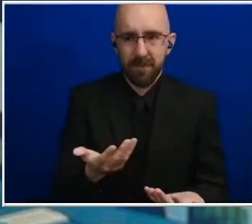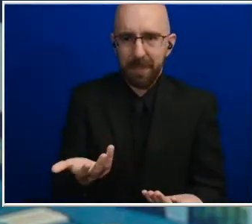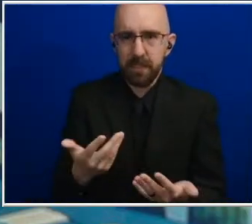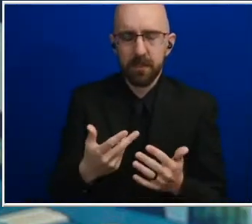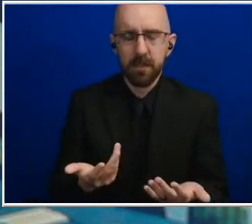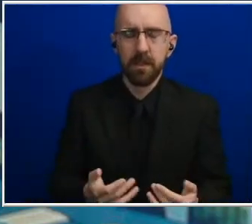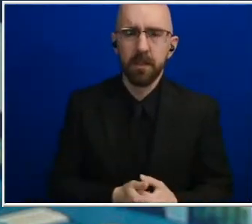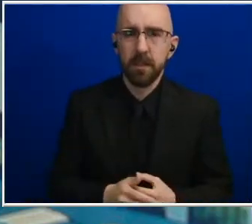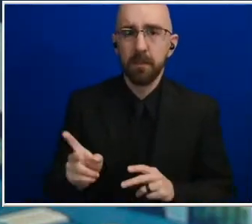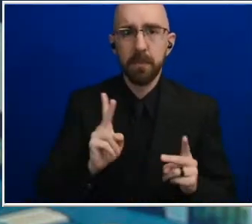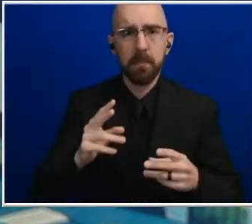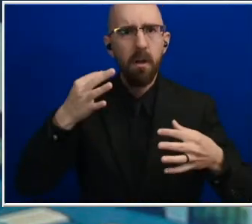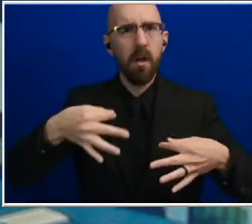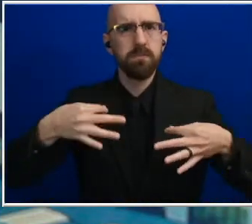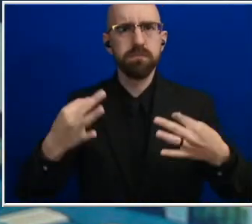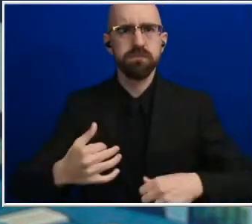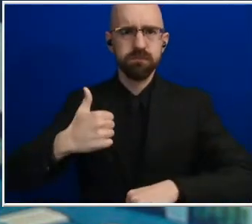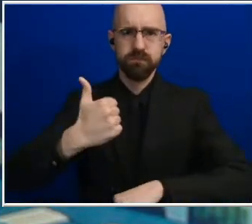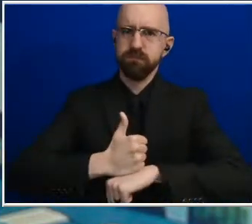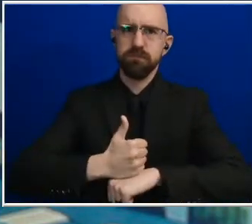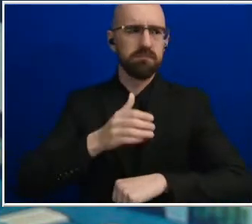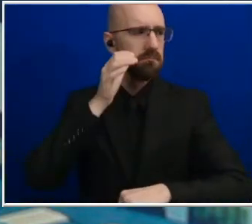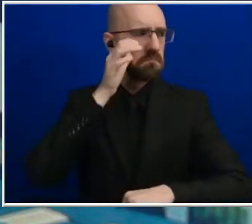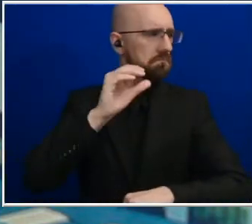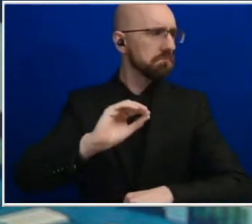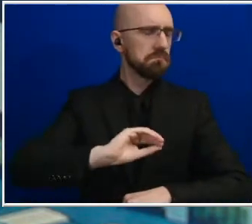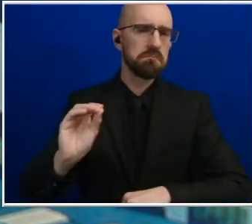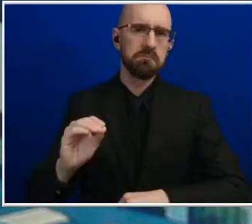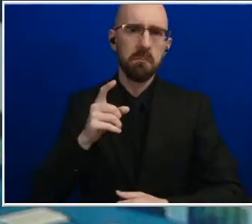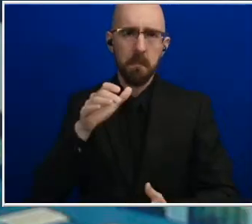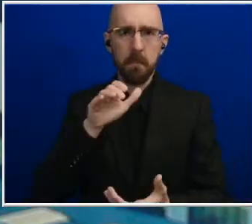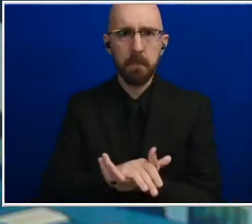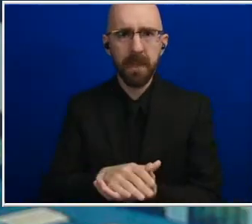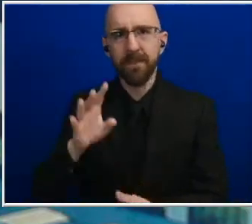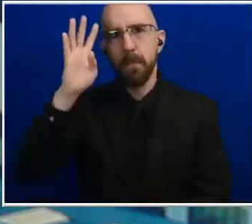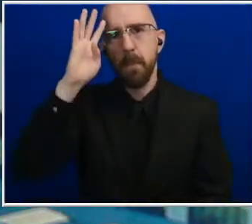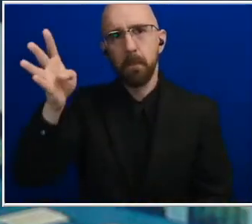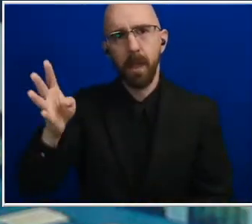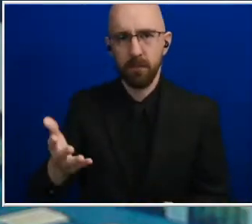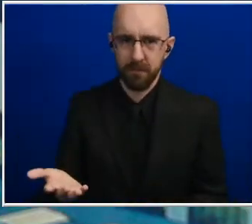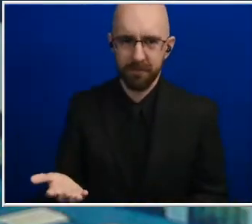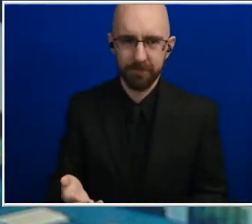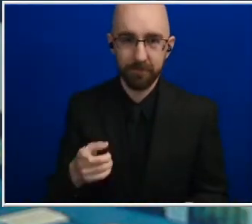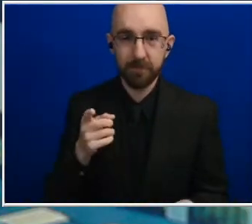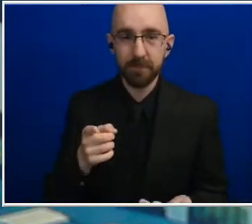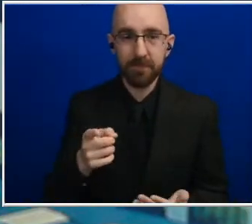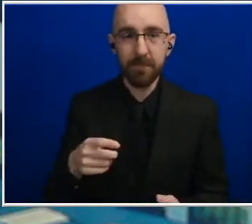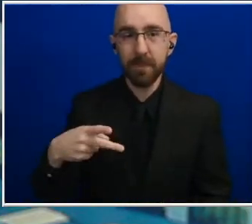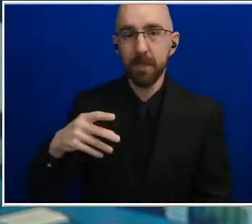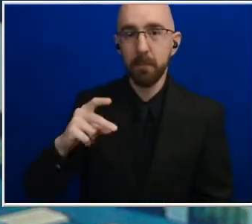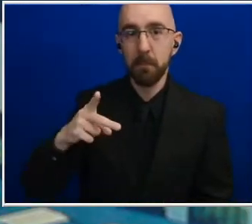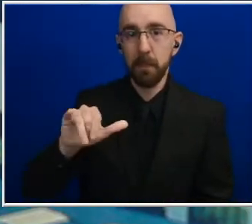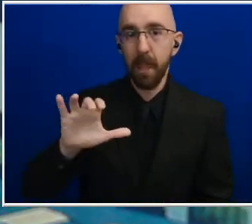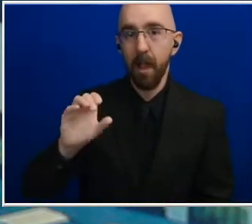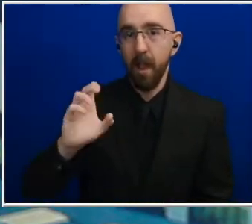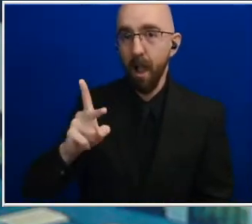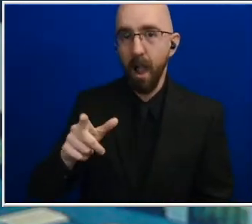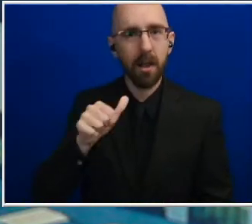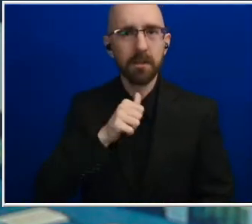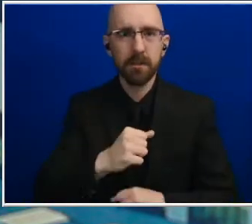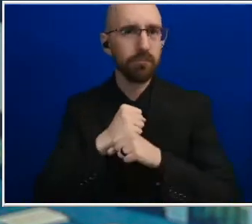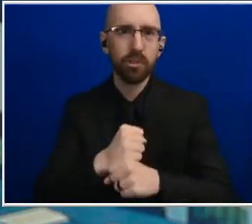minds up and they don't want to listen, so instead they believe in the poppycock. And the trouble is the poppycock doesn't protect you from a